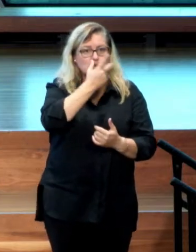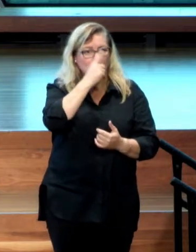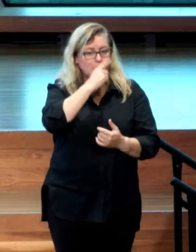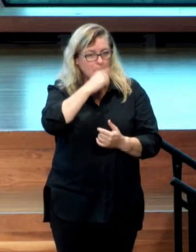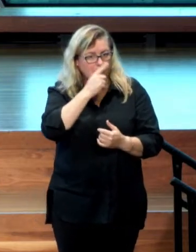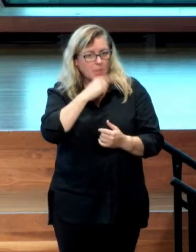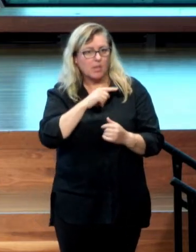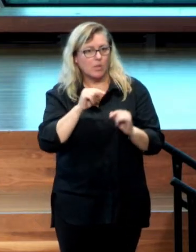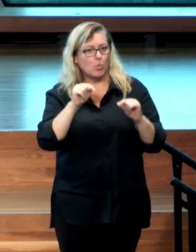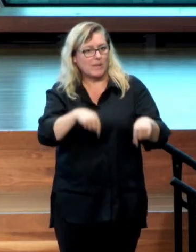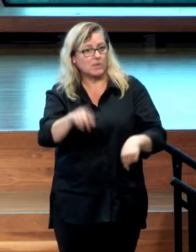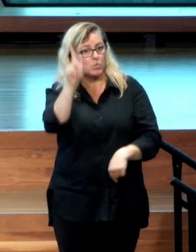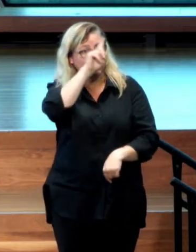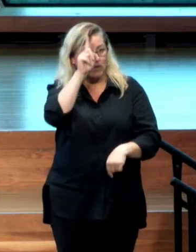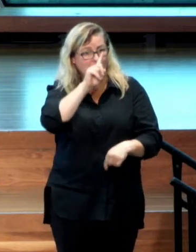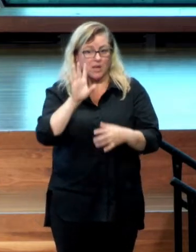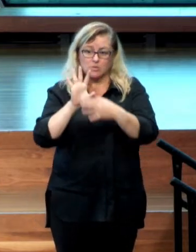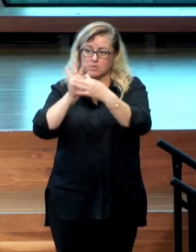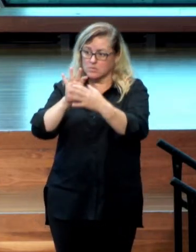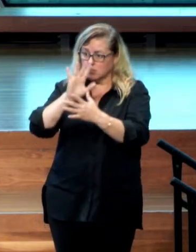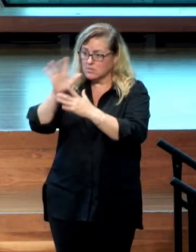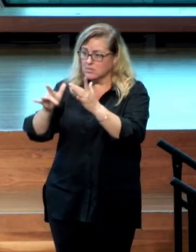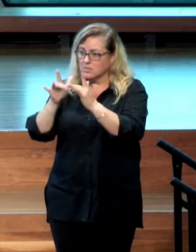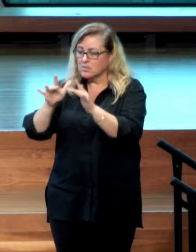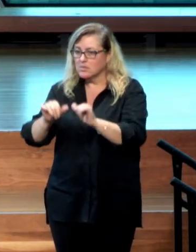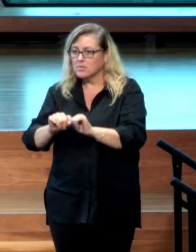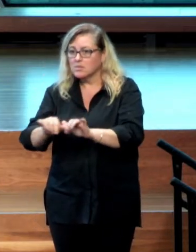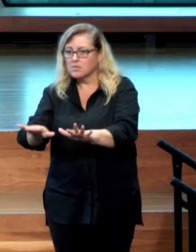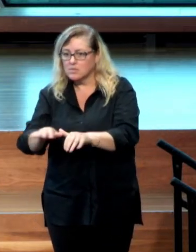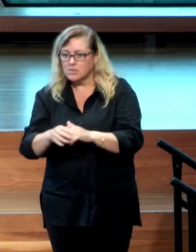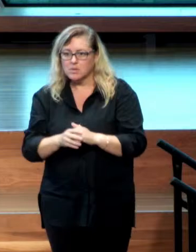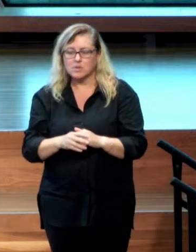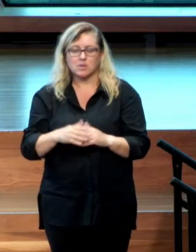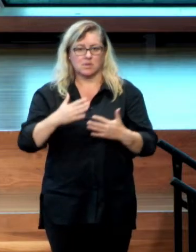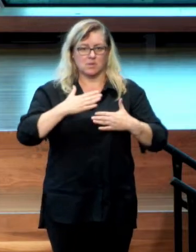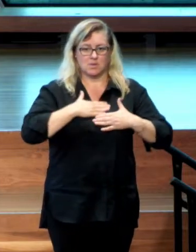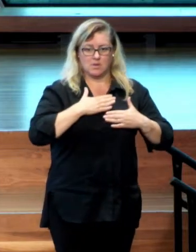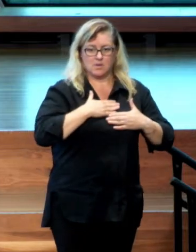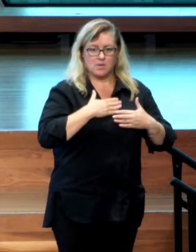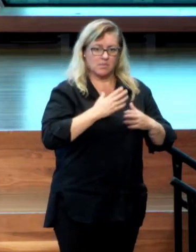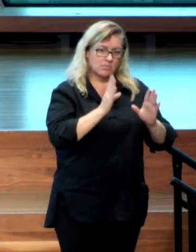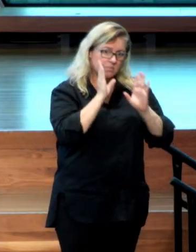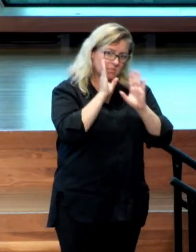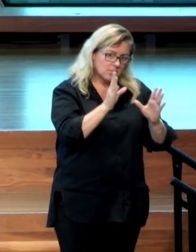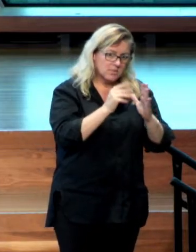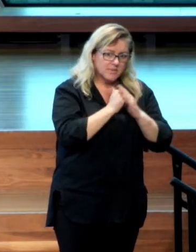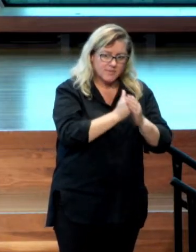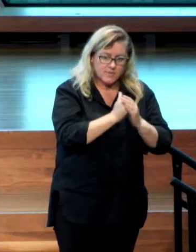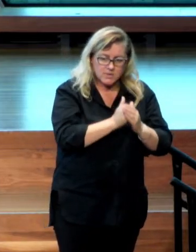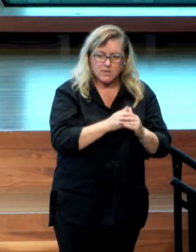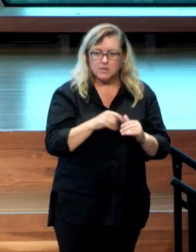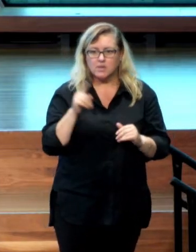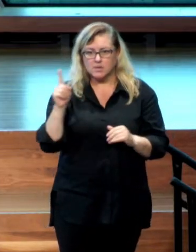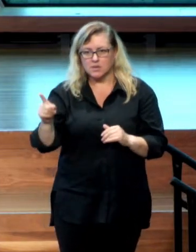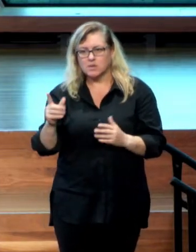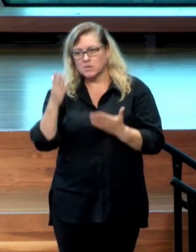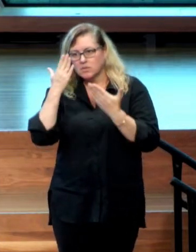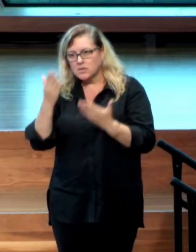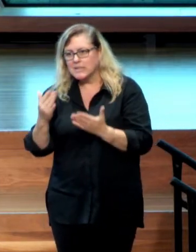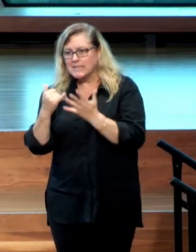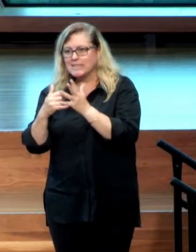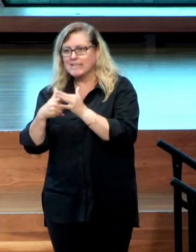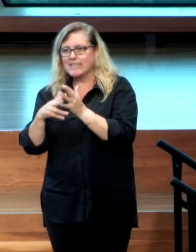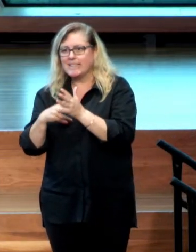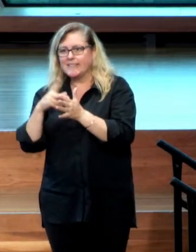via live stream. I would also like to acknowledge my wonderful friend and great champion for Victorian creatives, the Honourable Steve